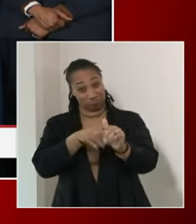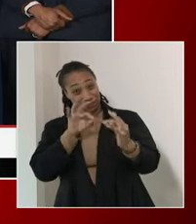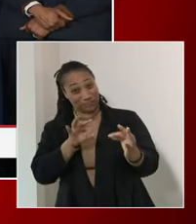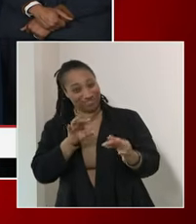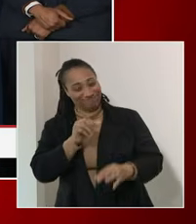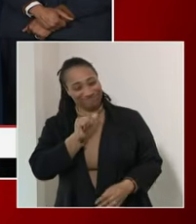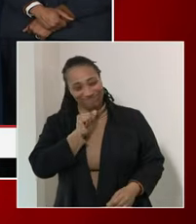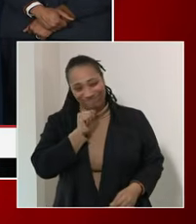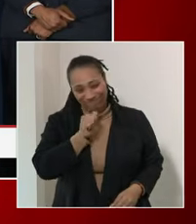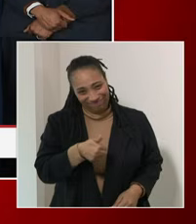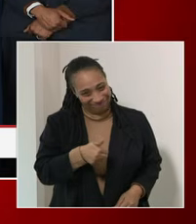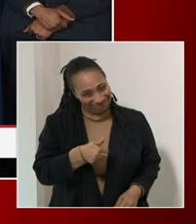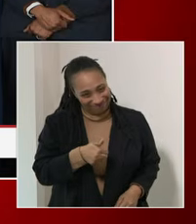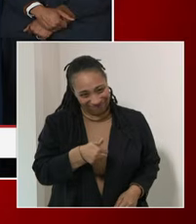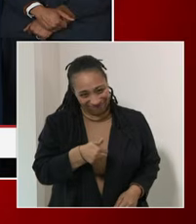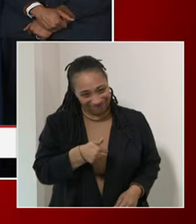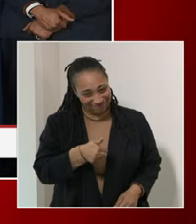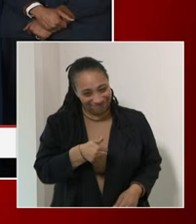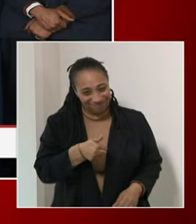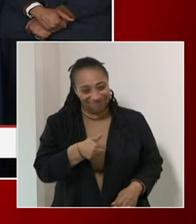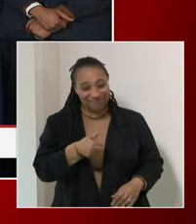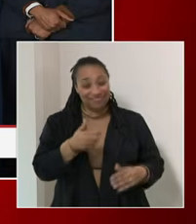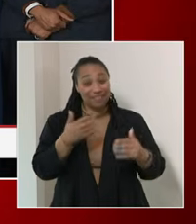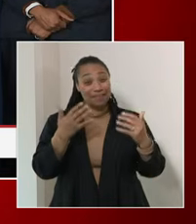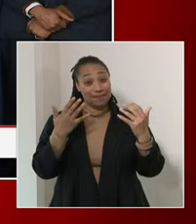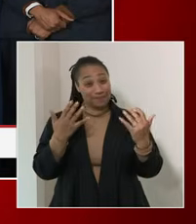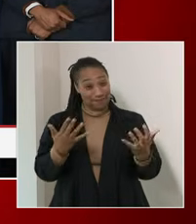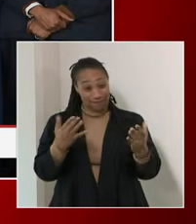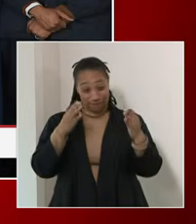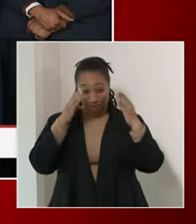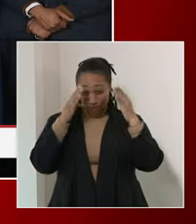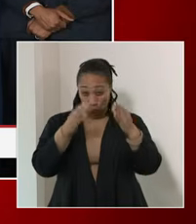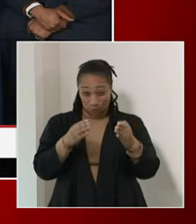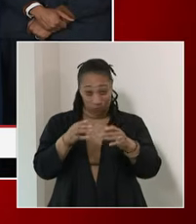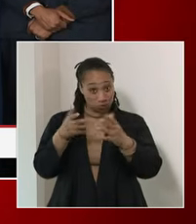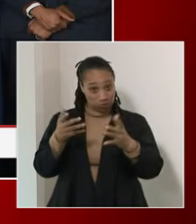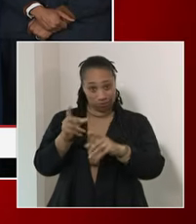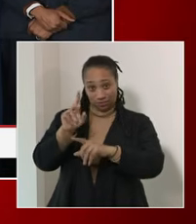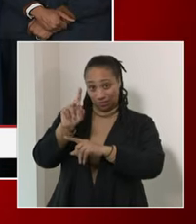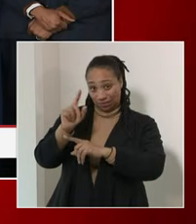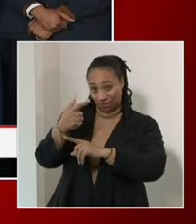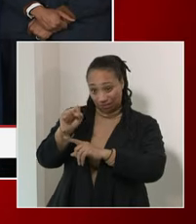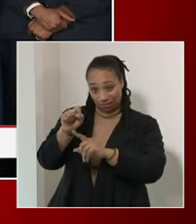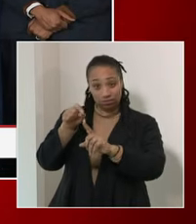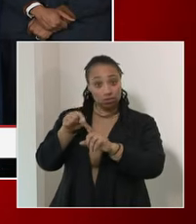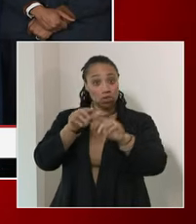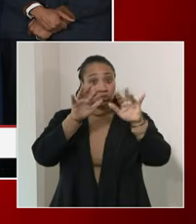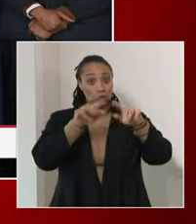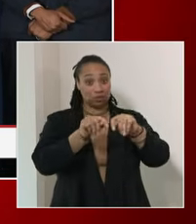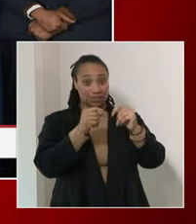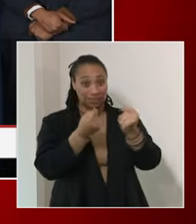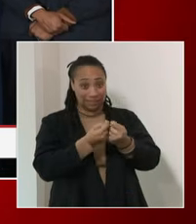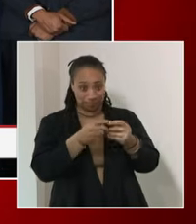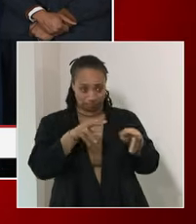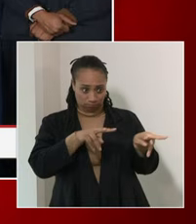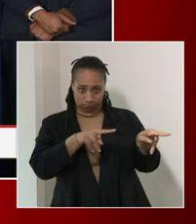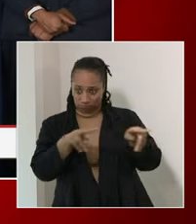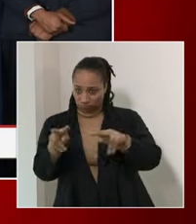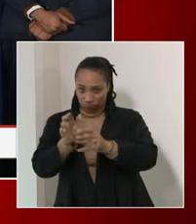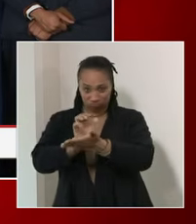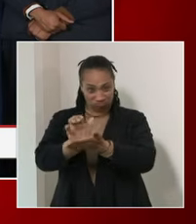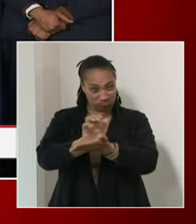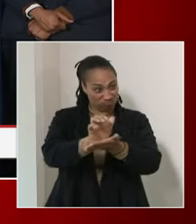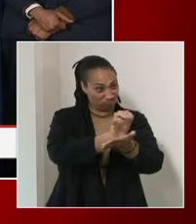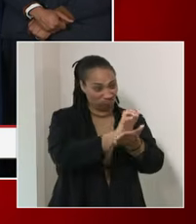depends on the work of DGS and the snow team in clearing around our facilities. And so we know